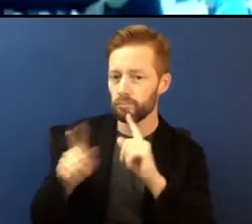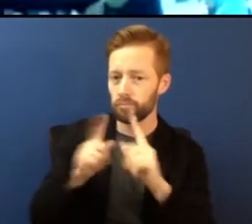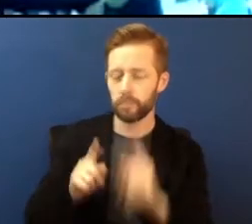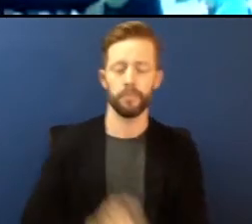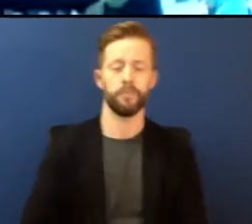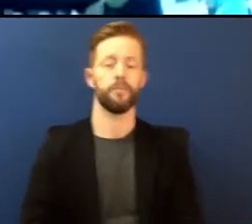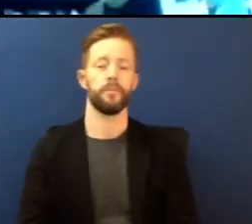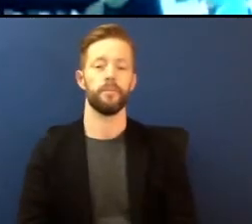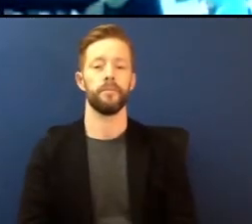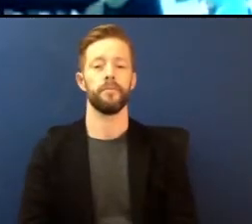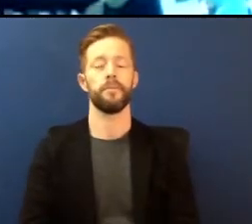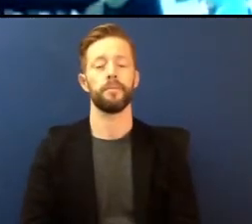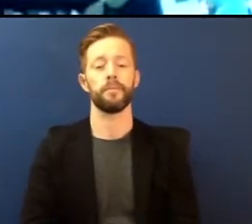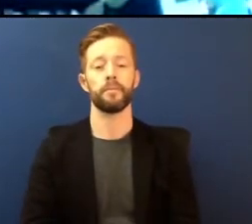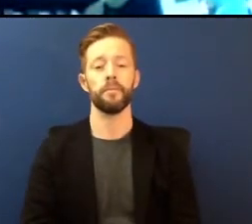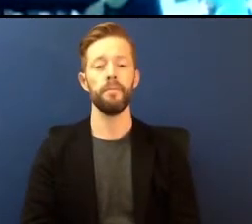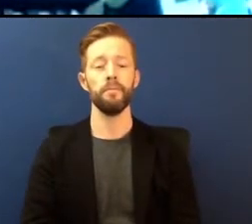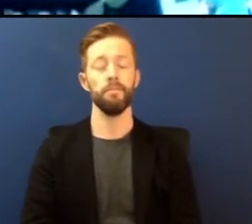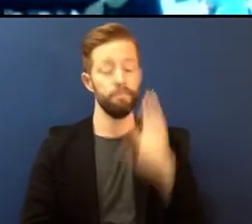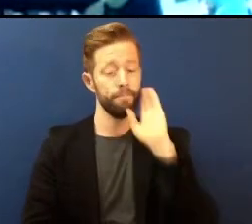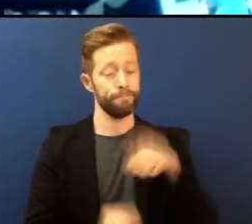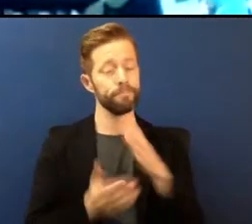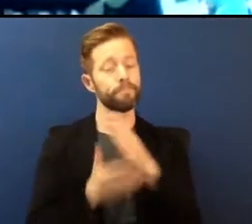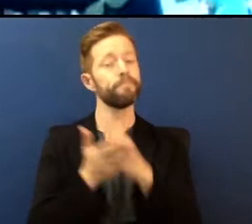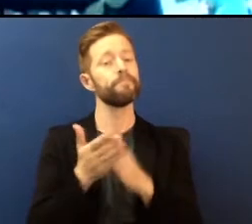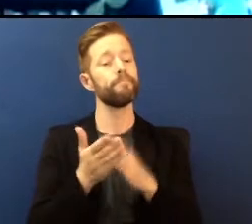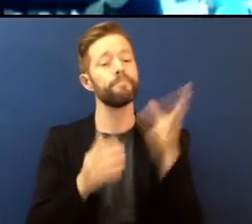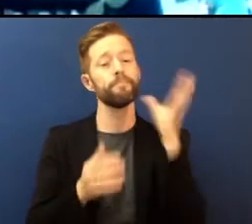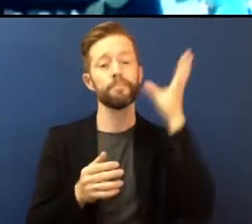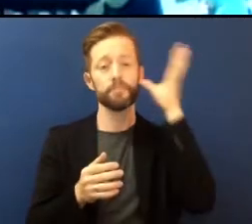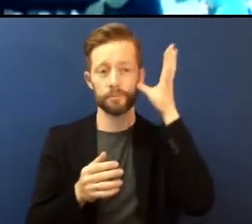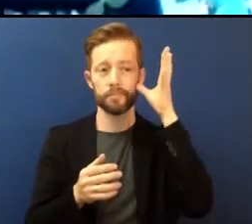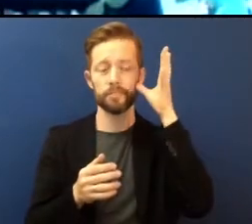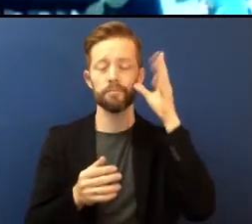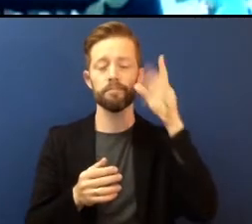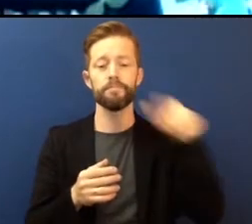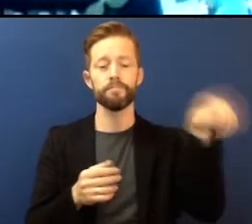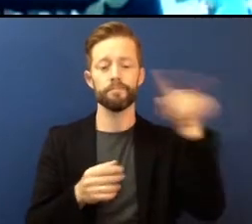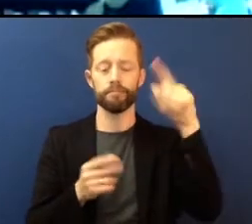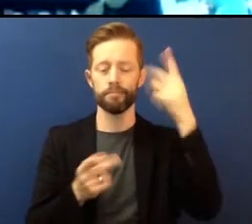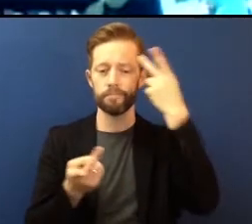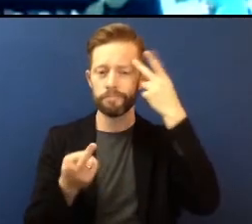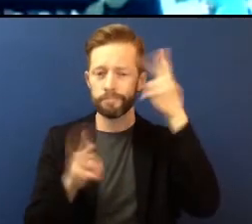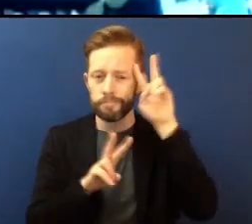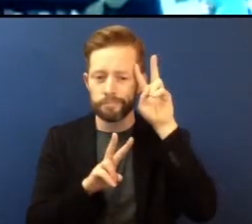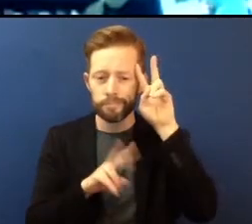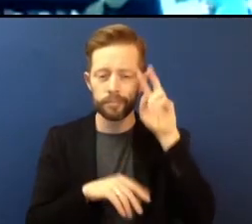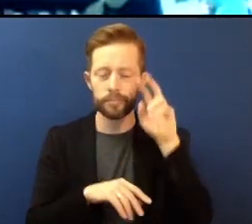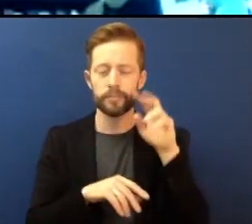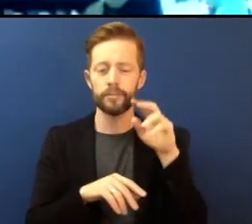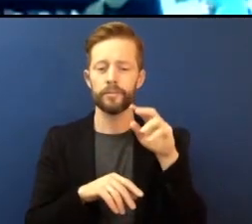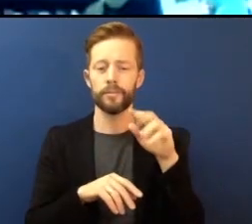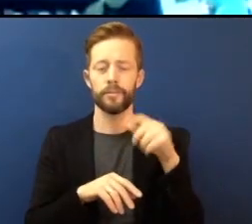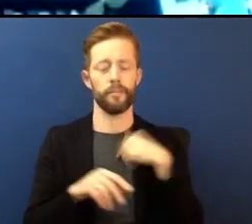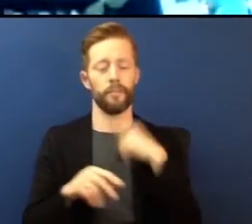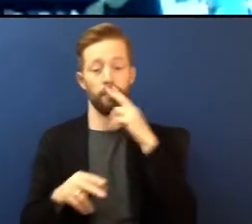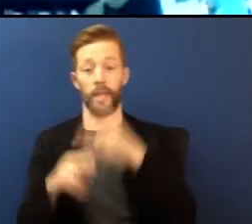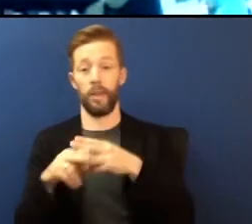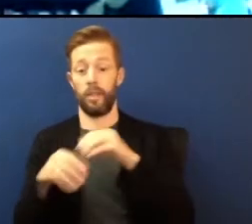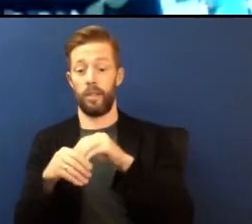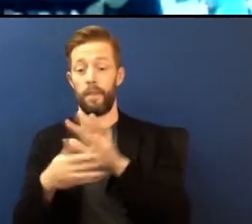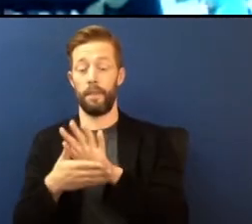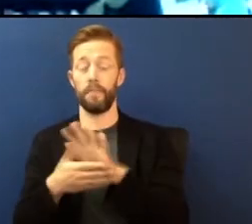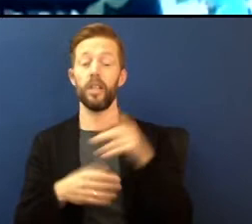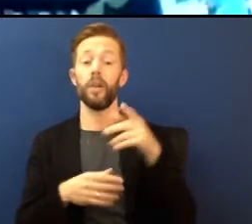that. There is somewhat of a misconception among parents that science, as I mentioned